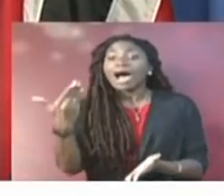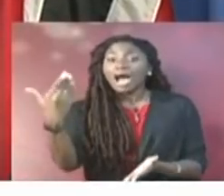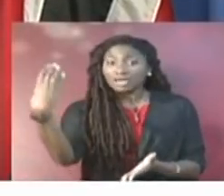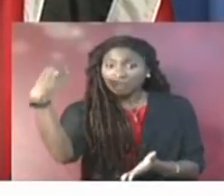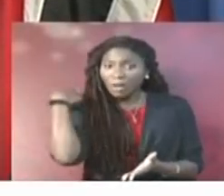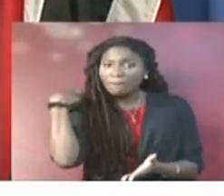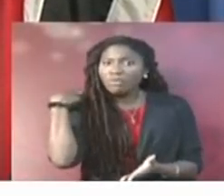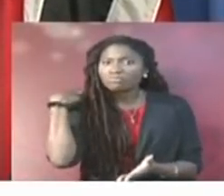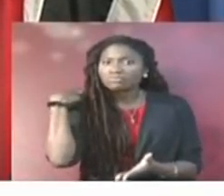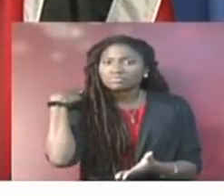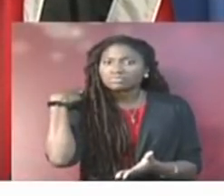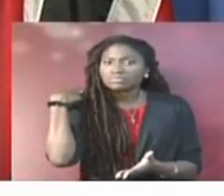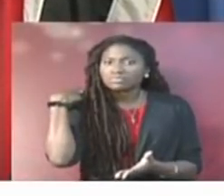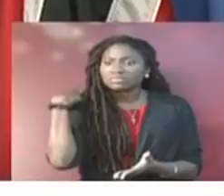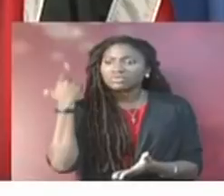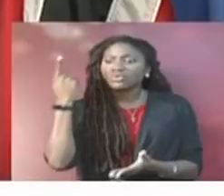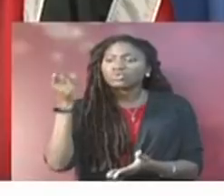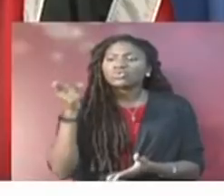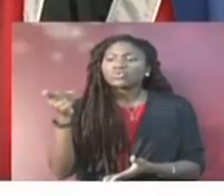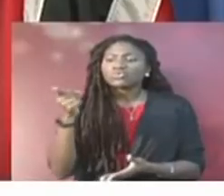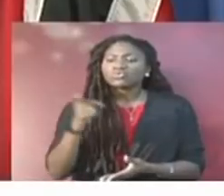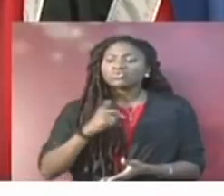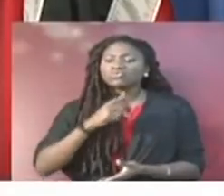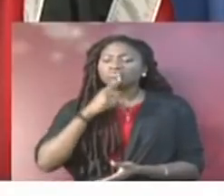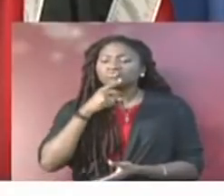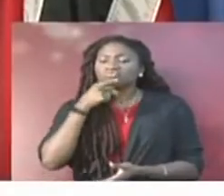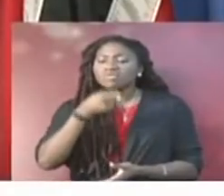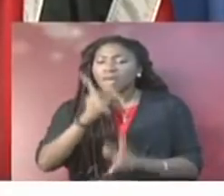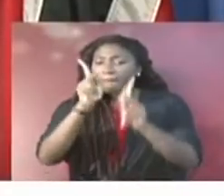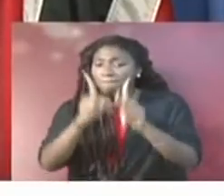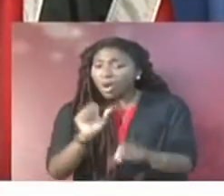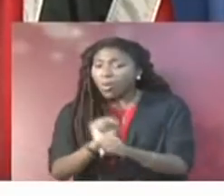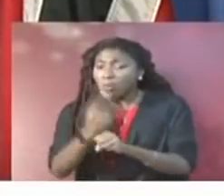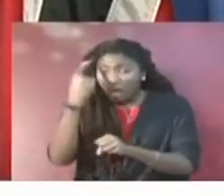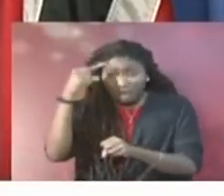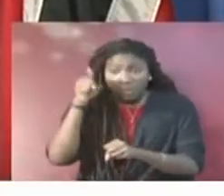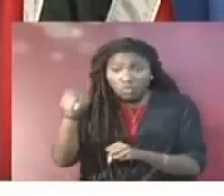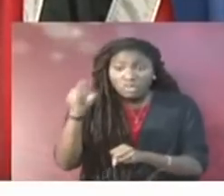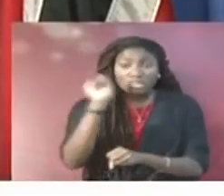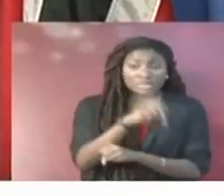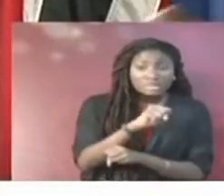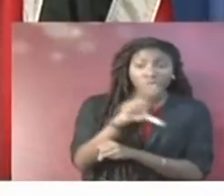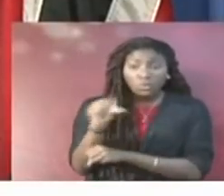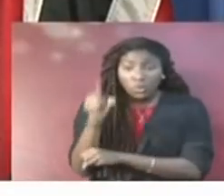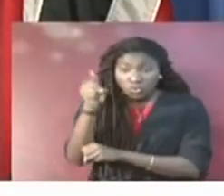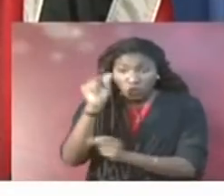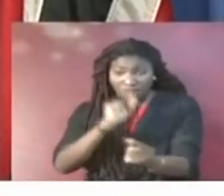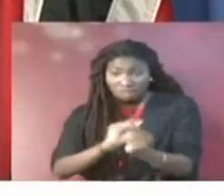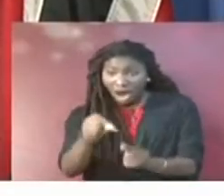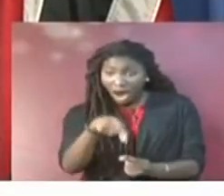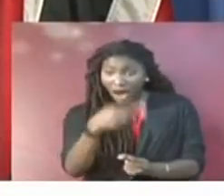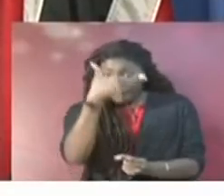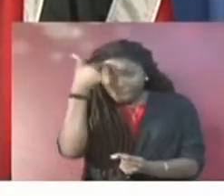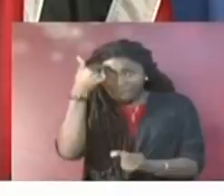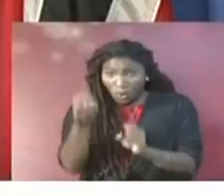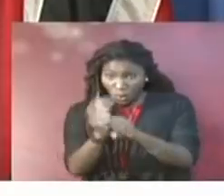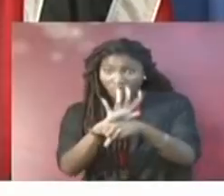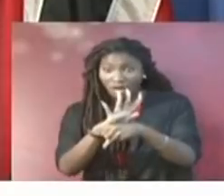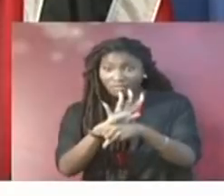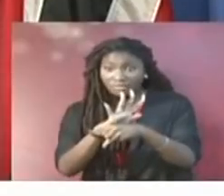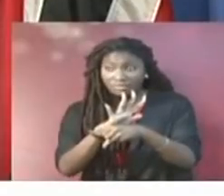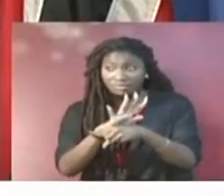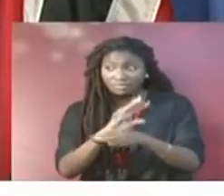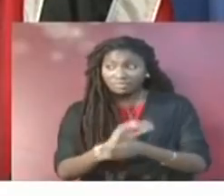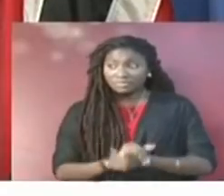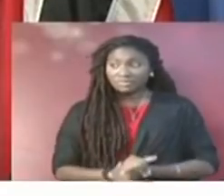confirm that these people are not double and triple dipping, or that they had in fact lost their job at your establishment by virtue of a